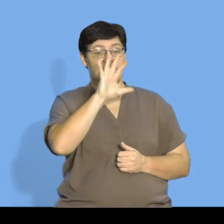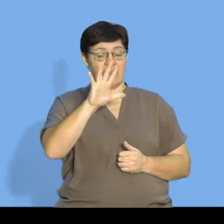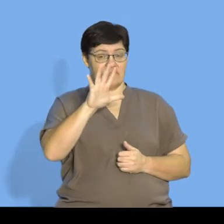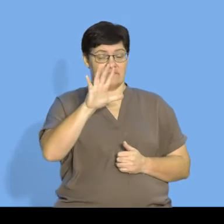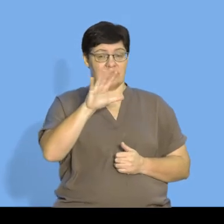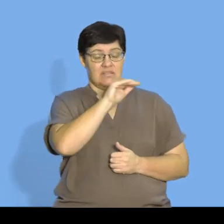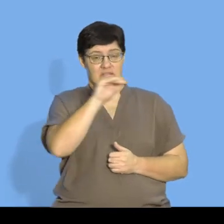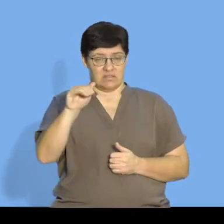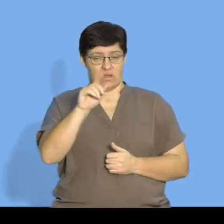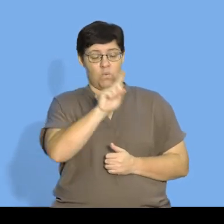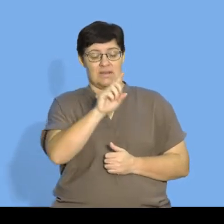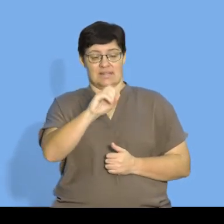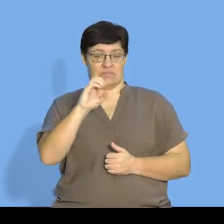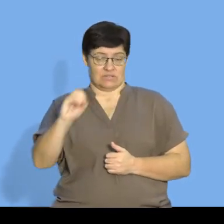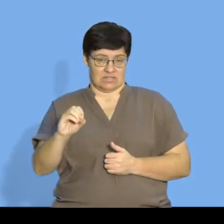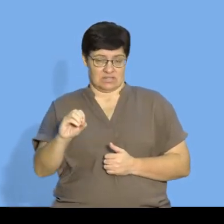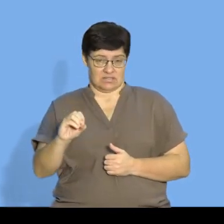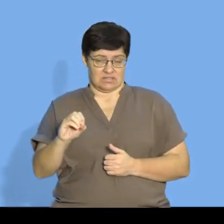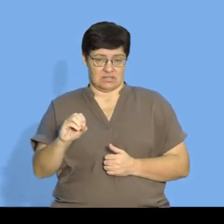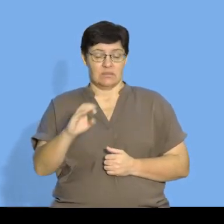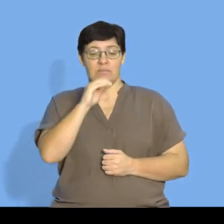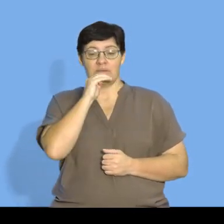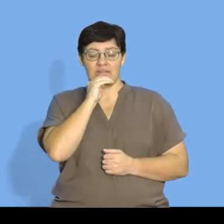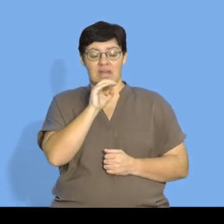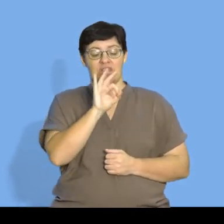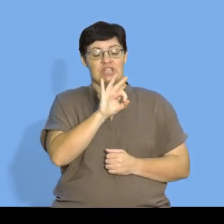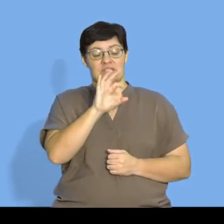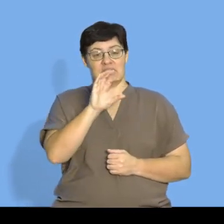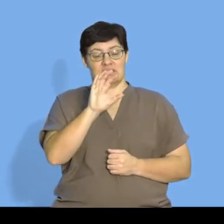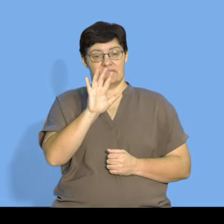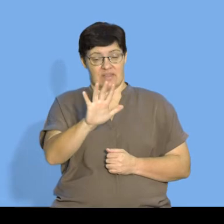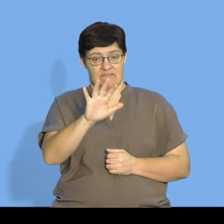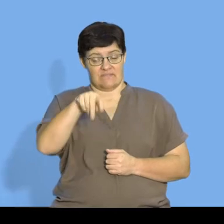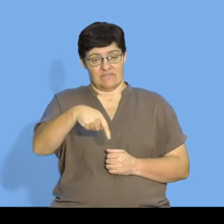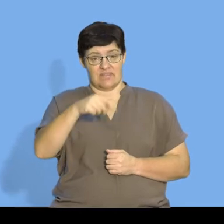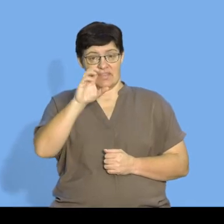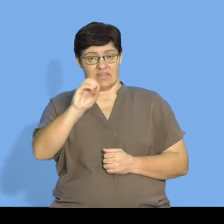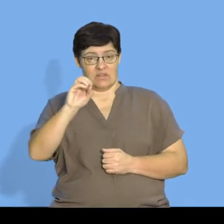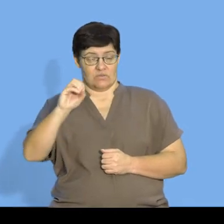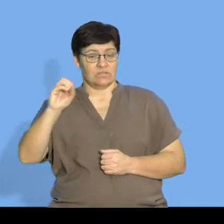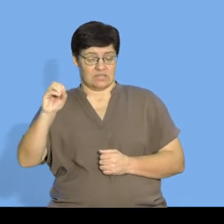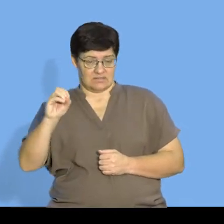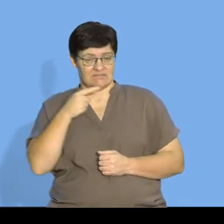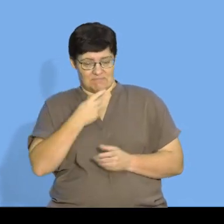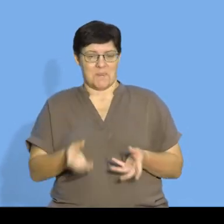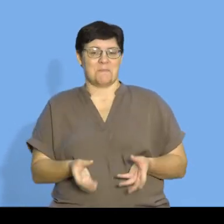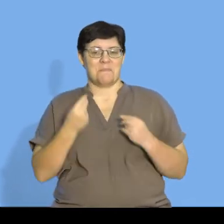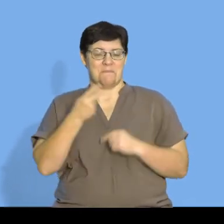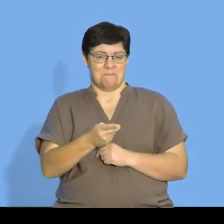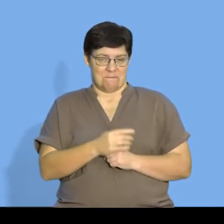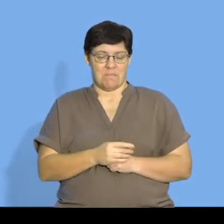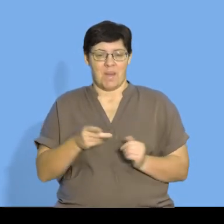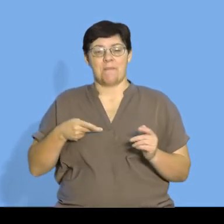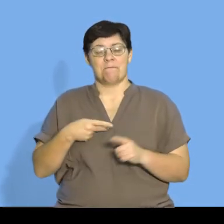35% times over 100, that means 35,000 rand is the figure that you are looking for. And